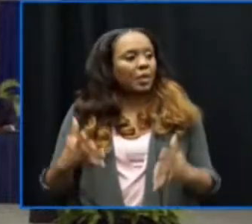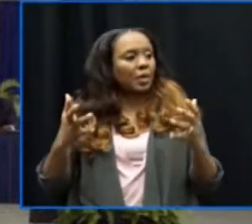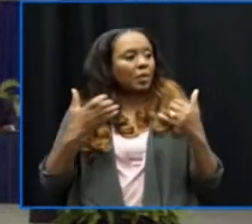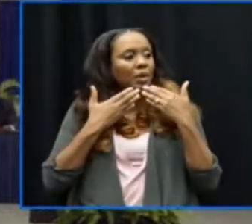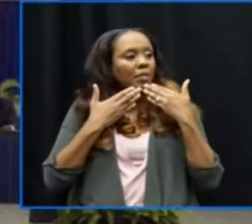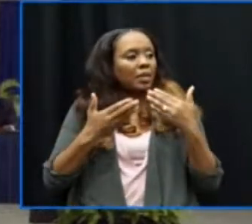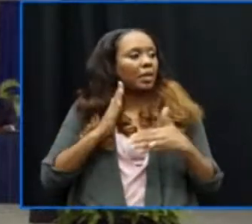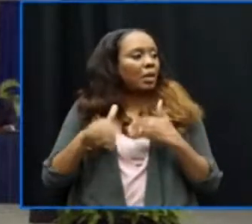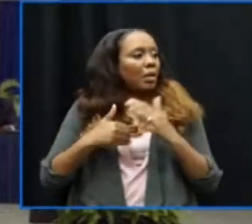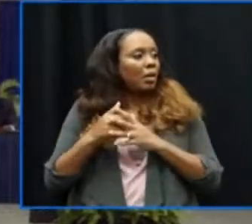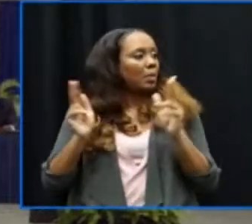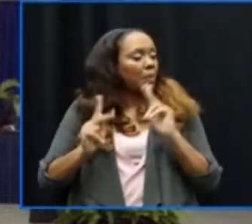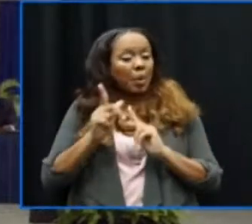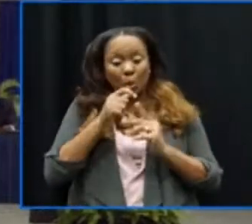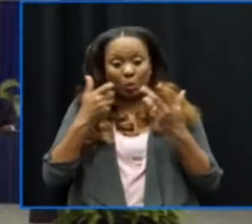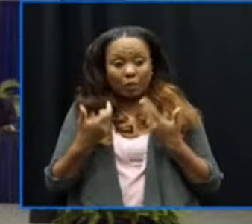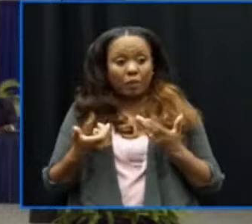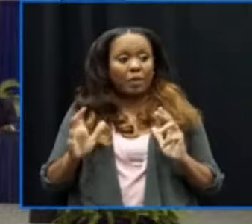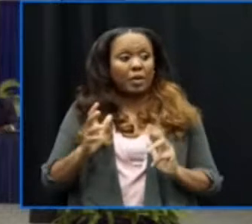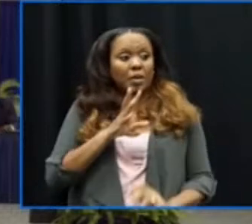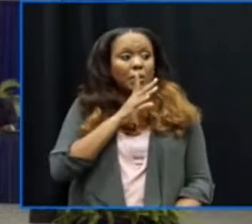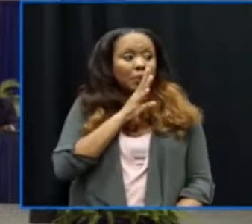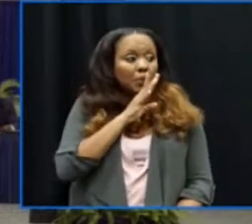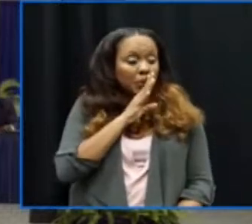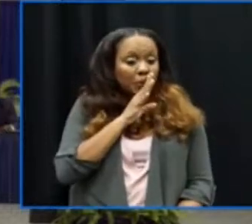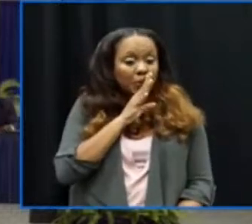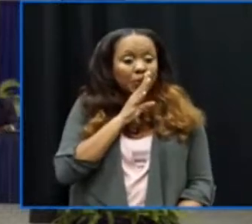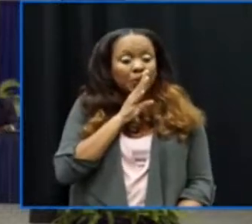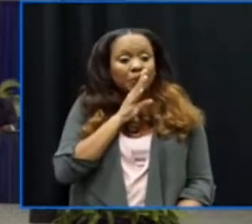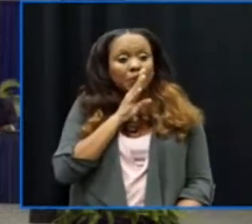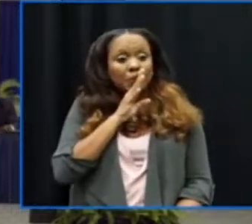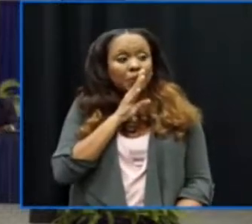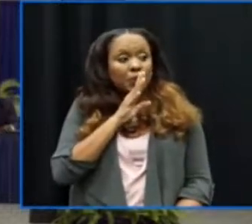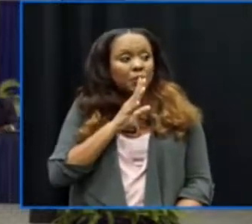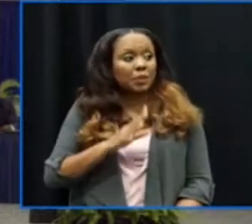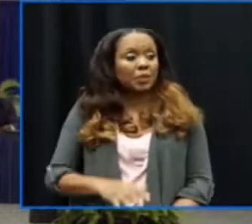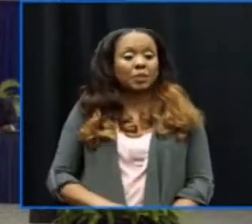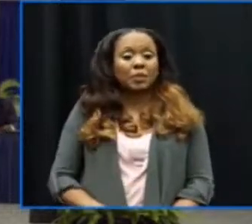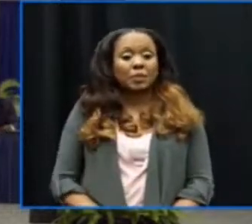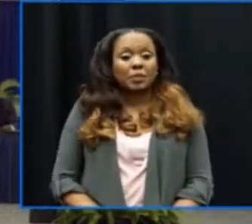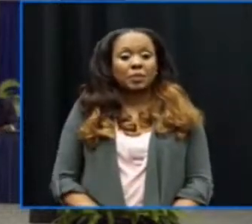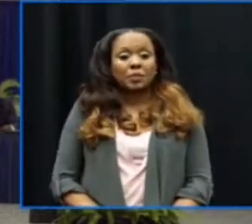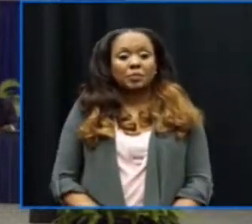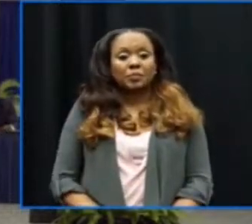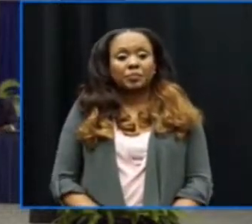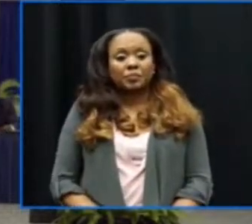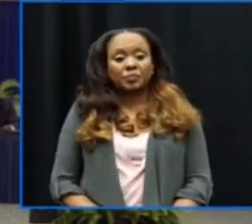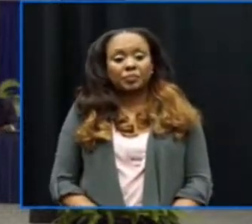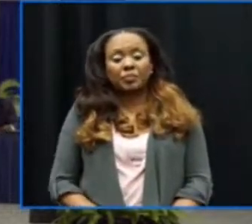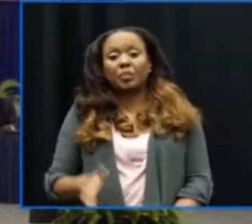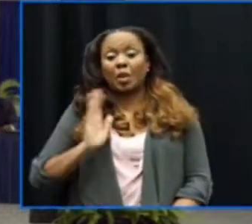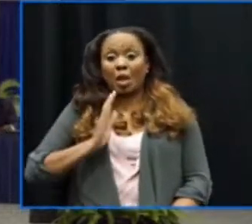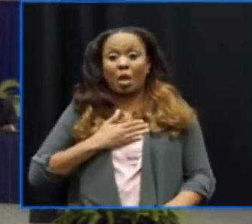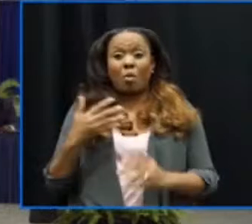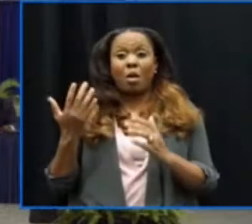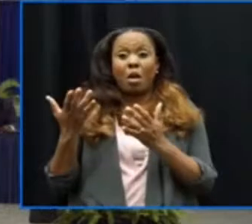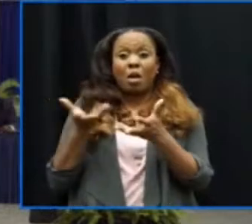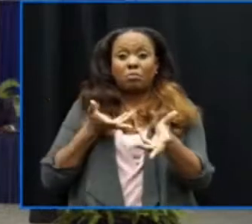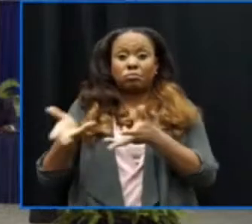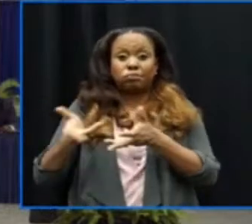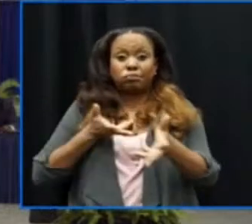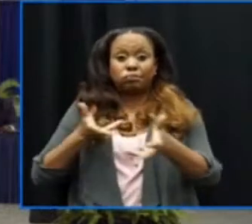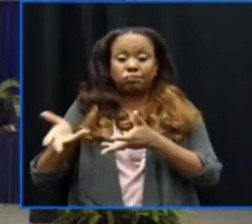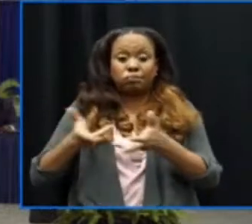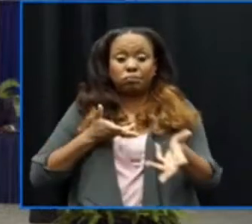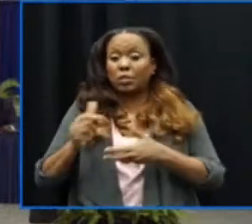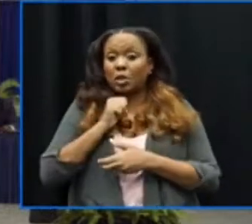spoken, and to indicate that, as I said earlier, the level of consultation has been much broader than